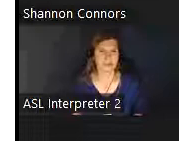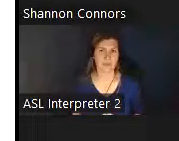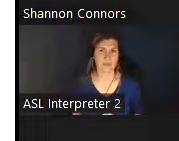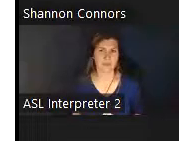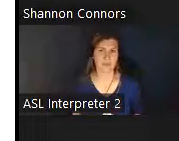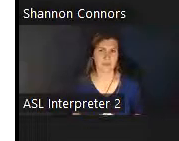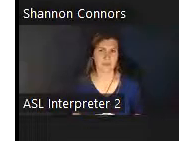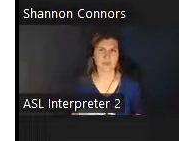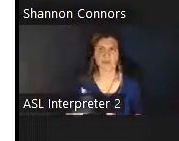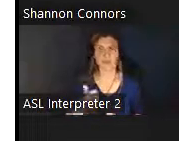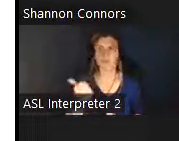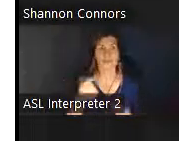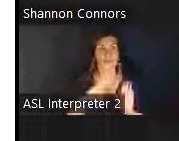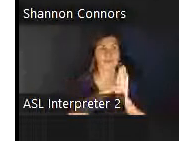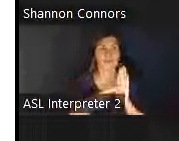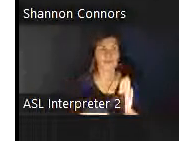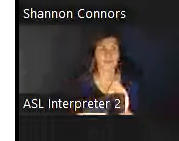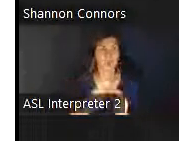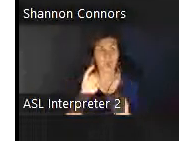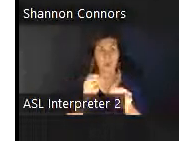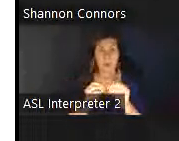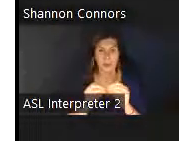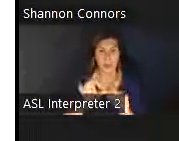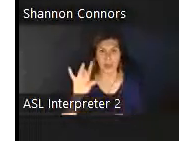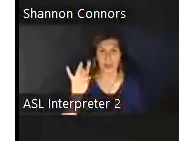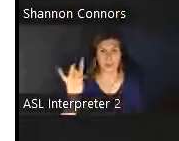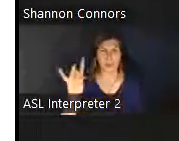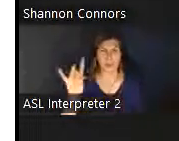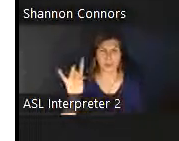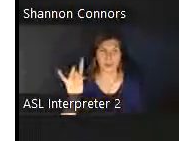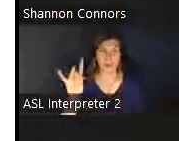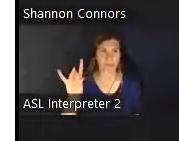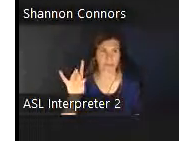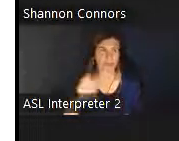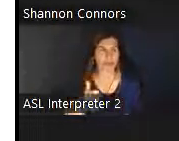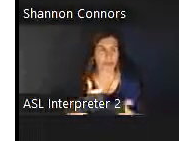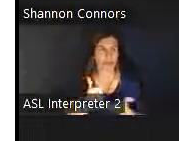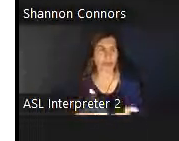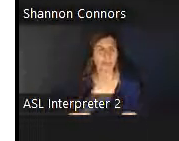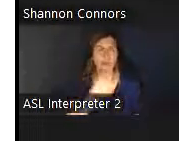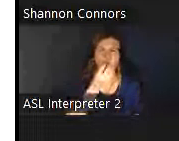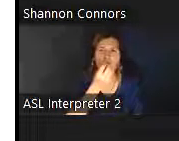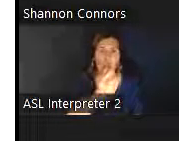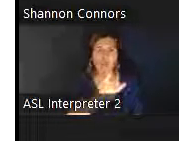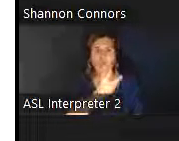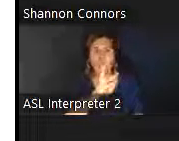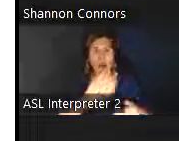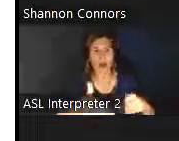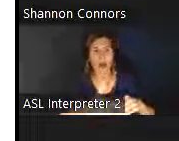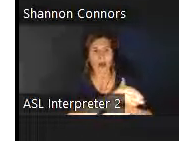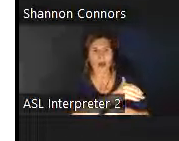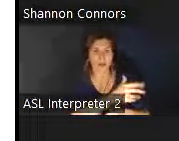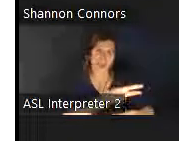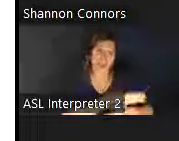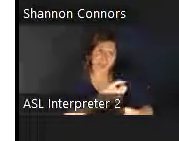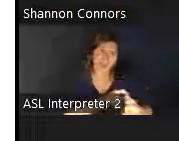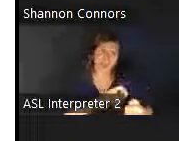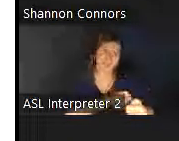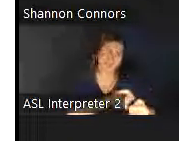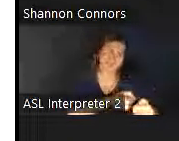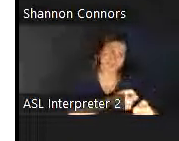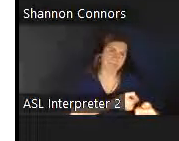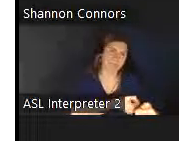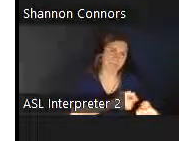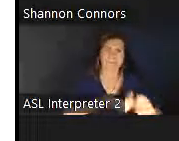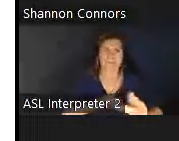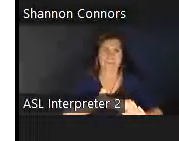Another example, strategy 8, restoring and maintaining sources of food, water, and cover as components of habitat. And then underneath